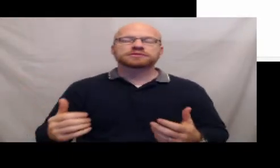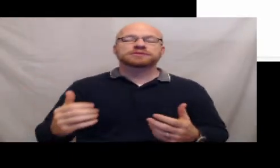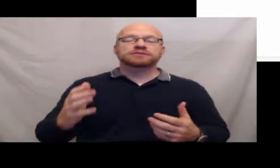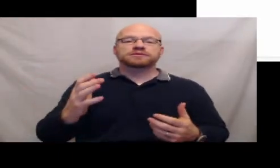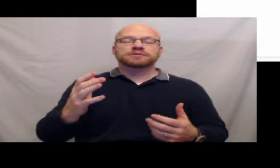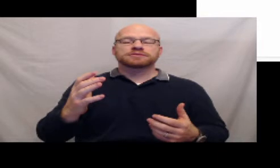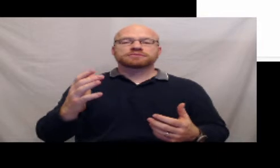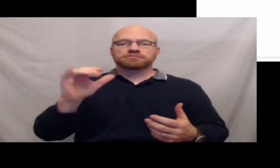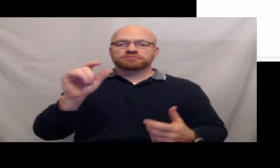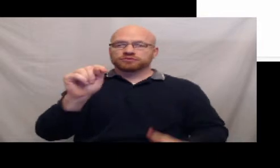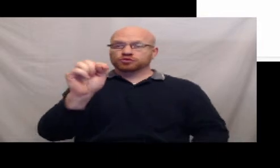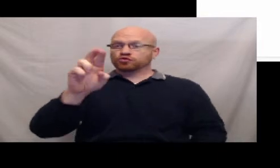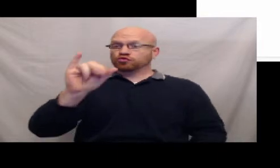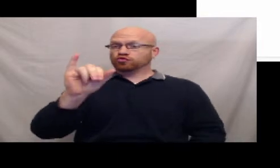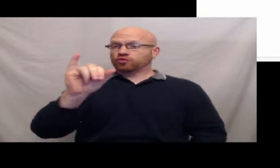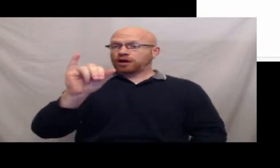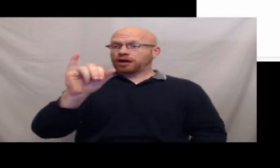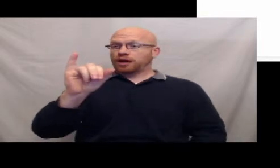more parts.